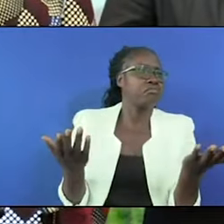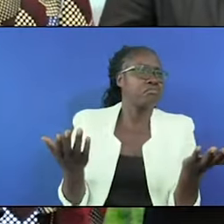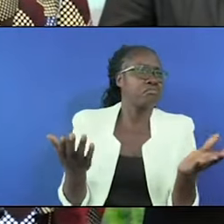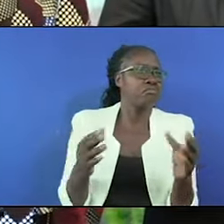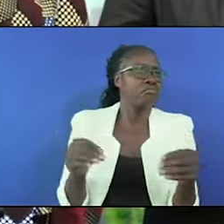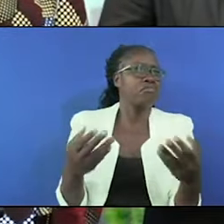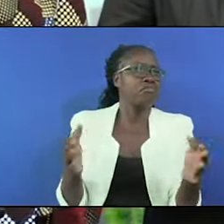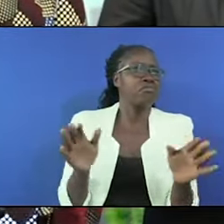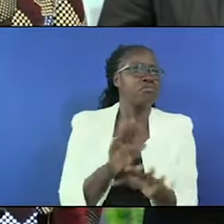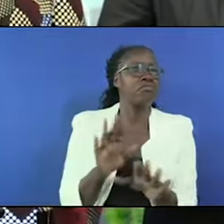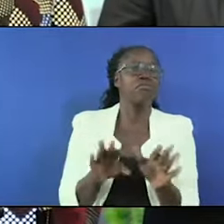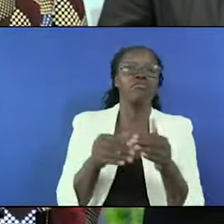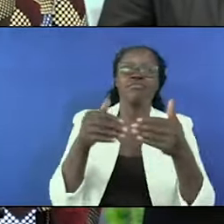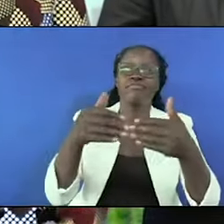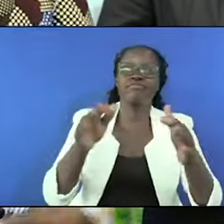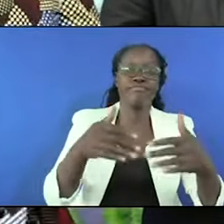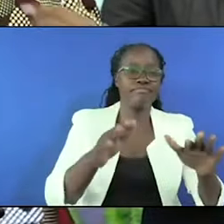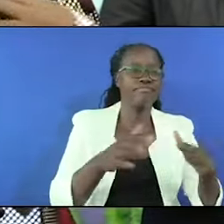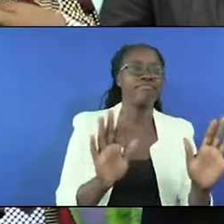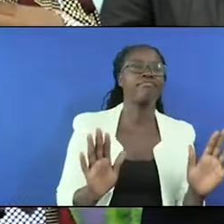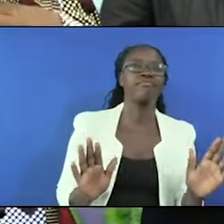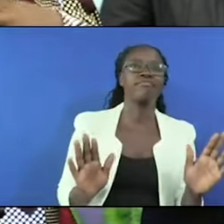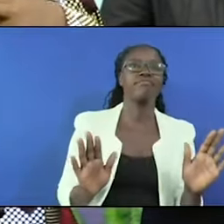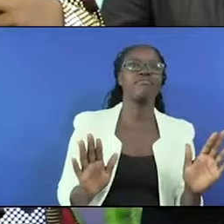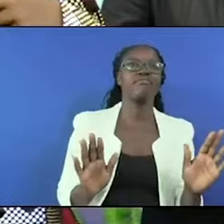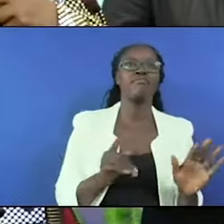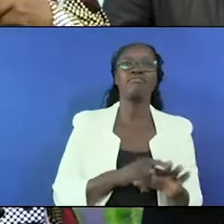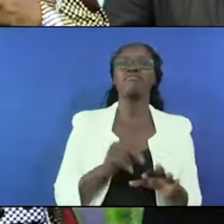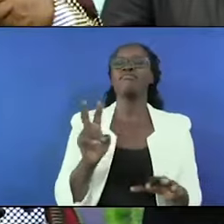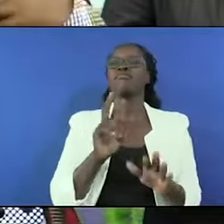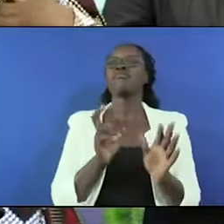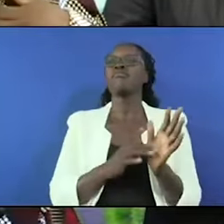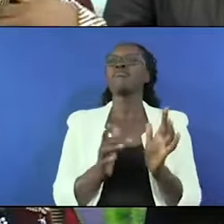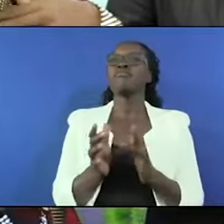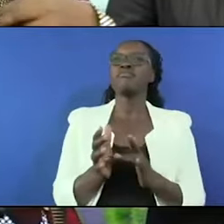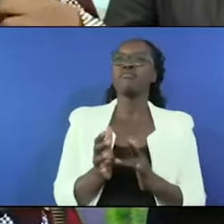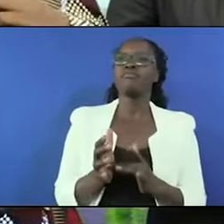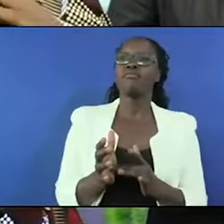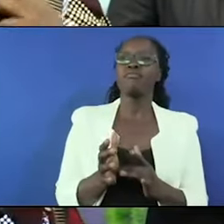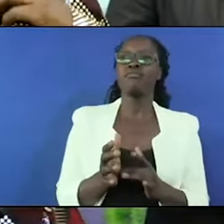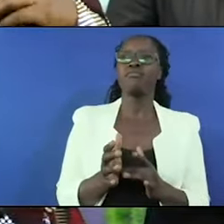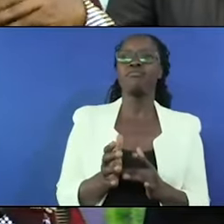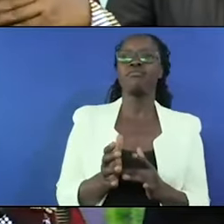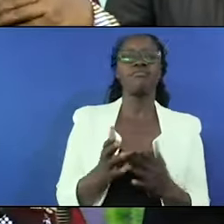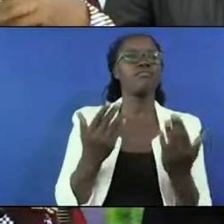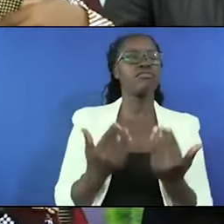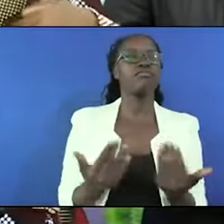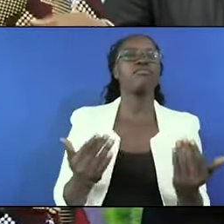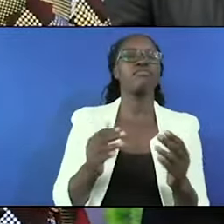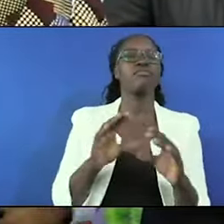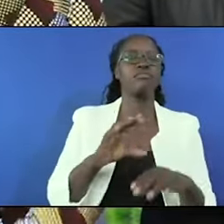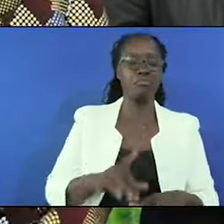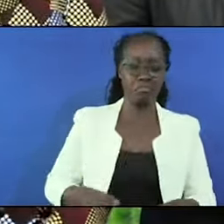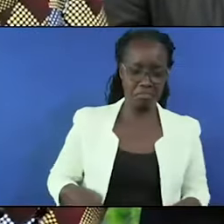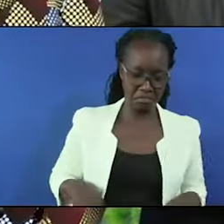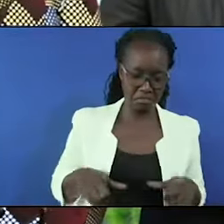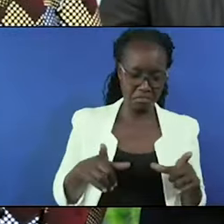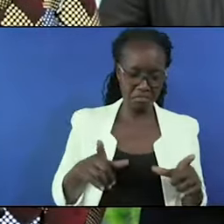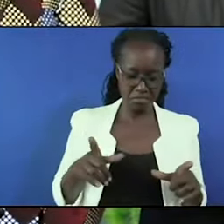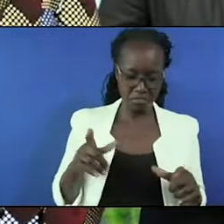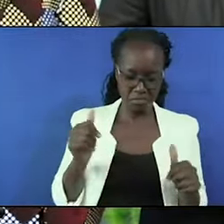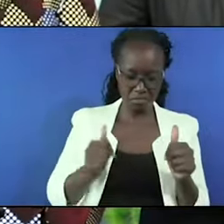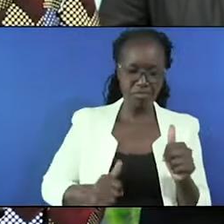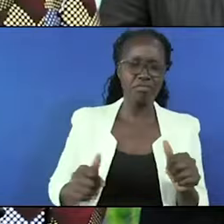he gave everything away. When we look at Jesus, the things of this life, which